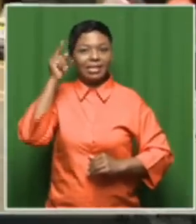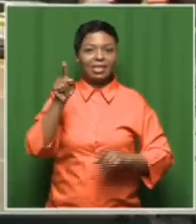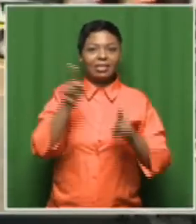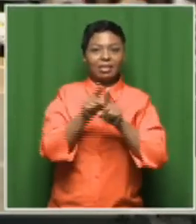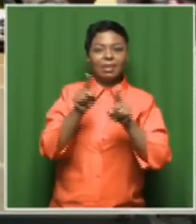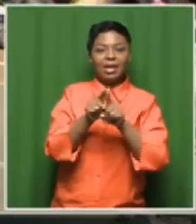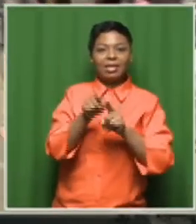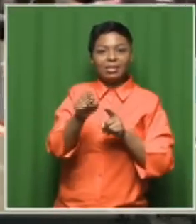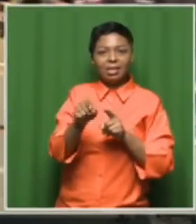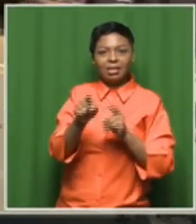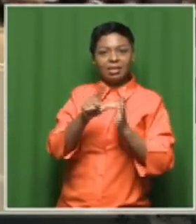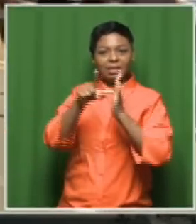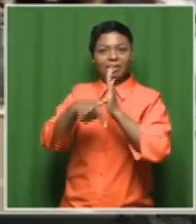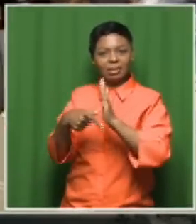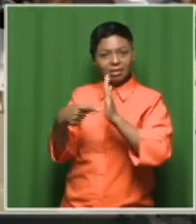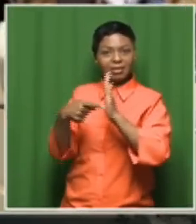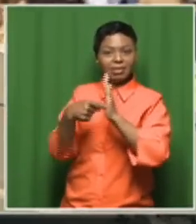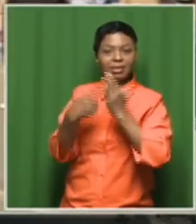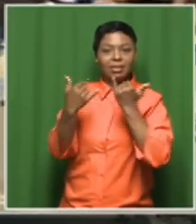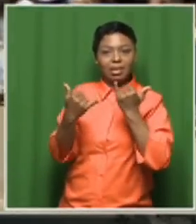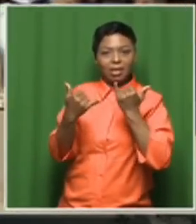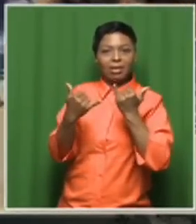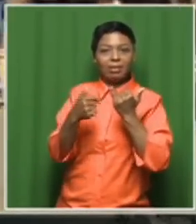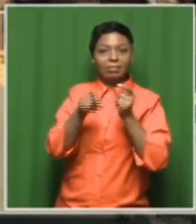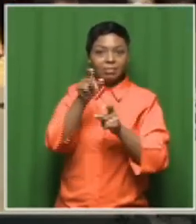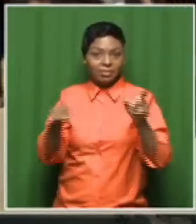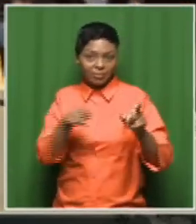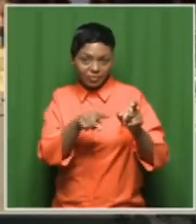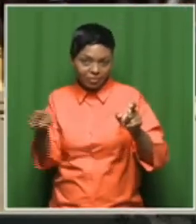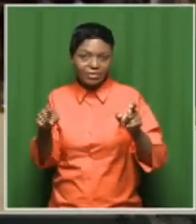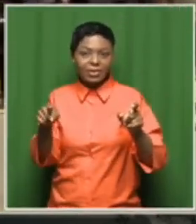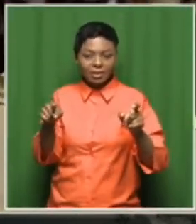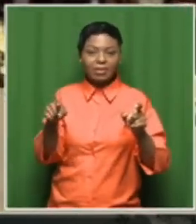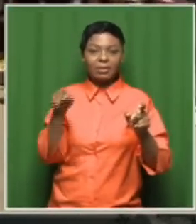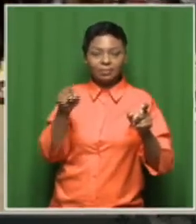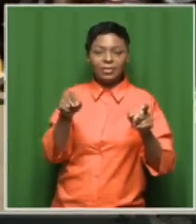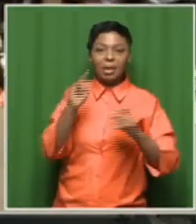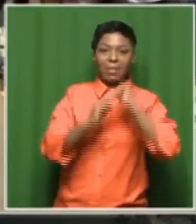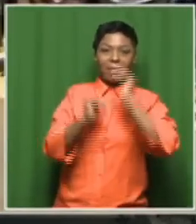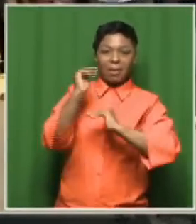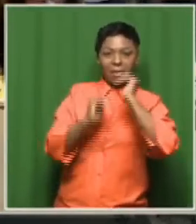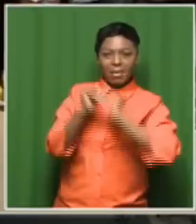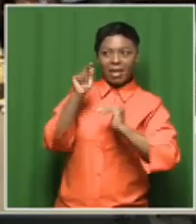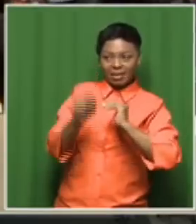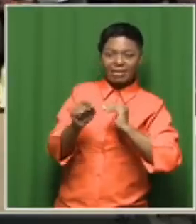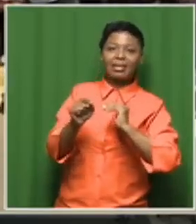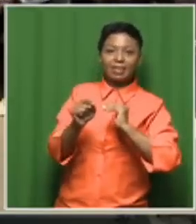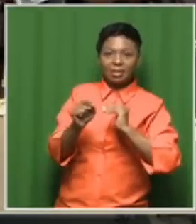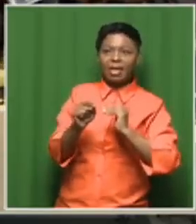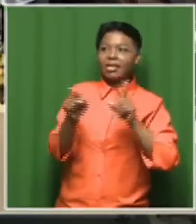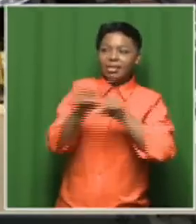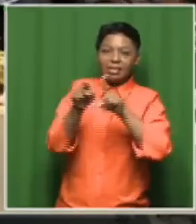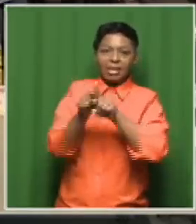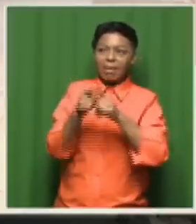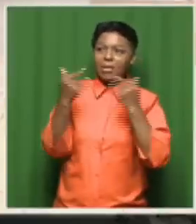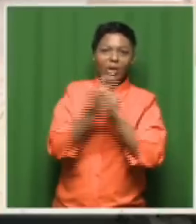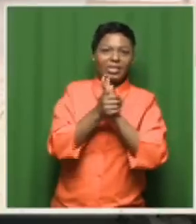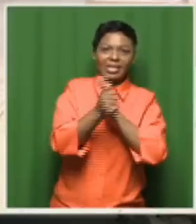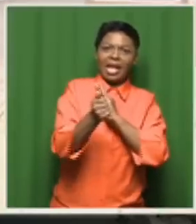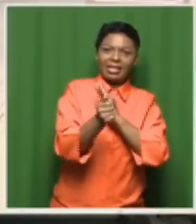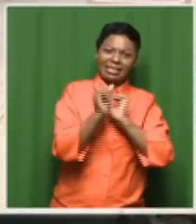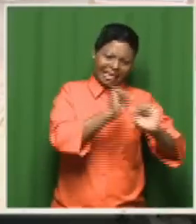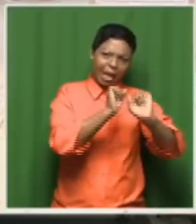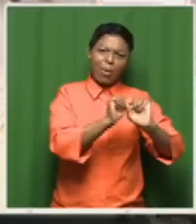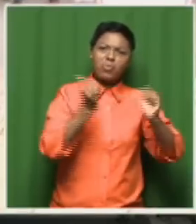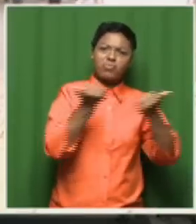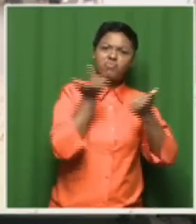architects who now suddenly discover that because of modern technology, they no longer have their great skills to use. They're